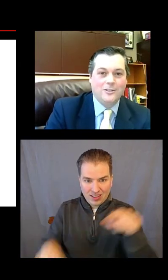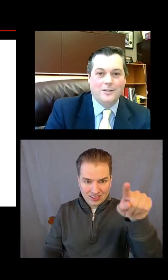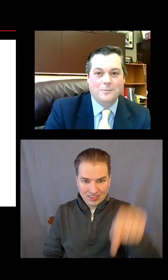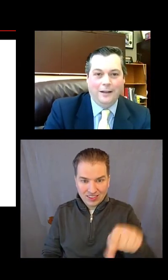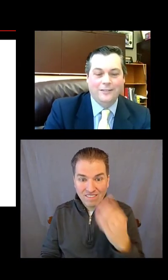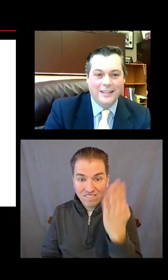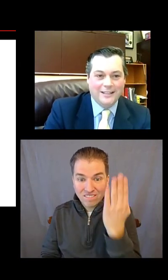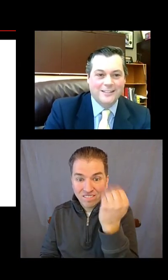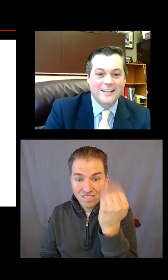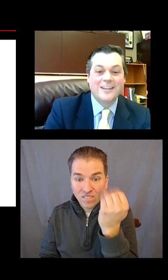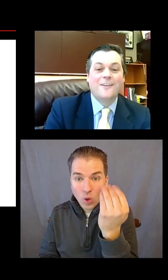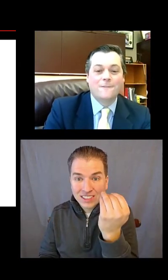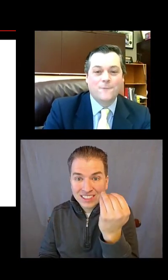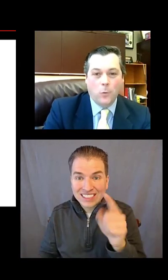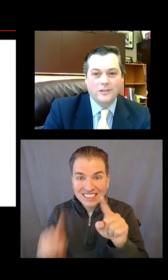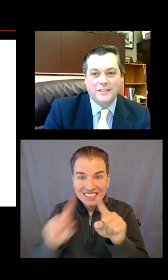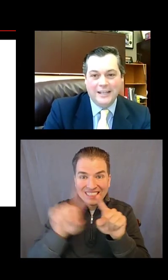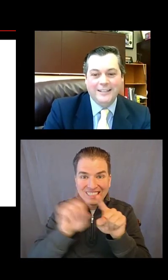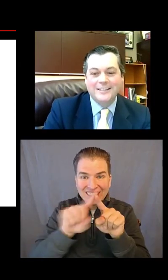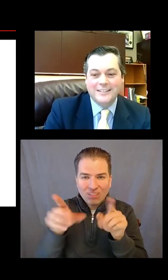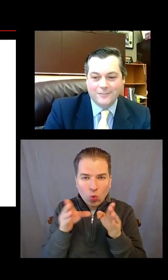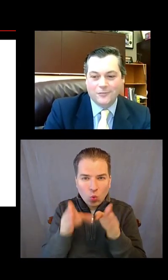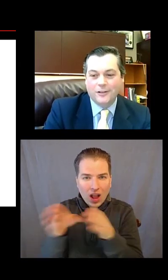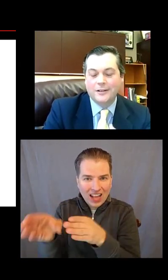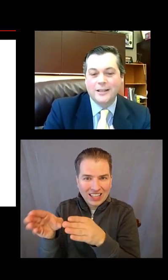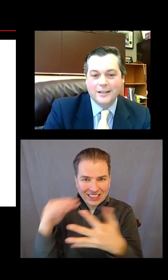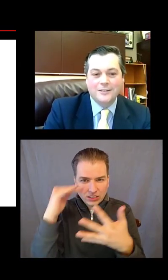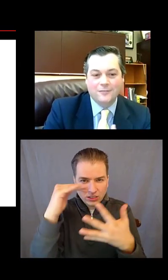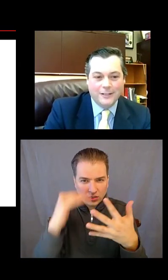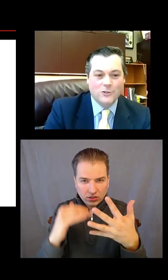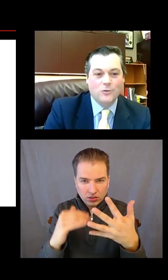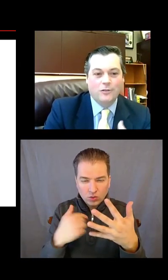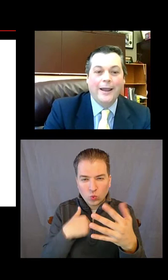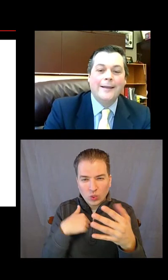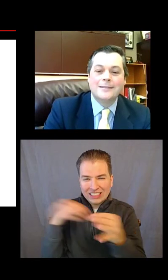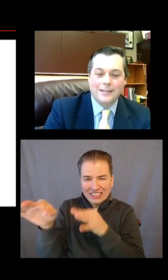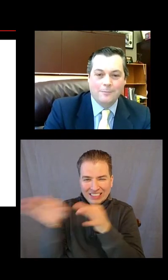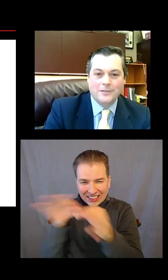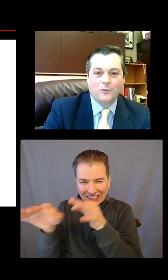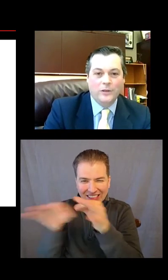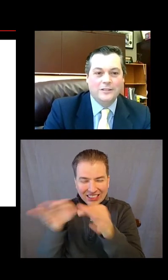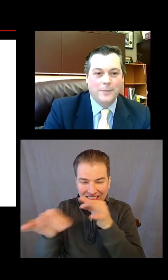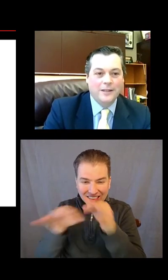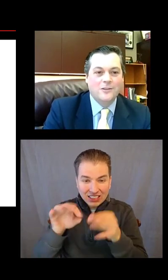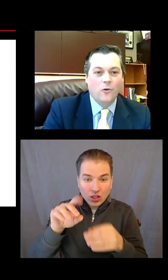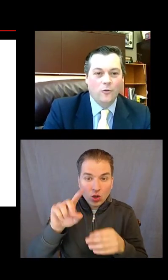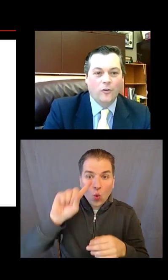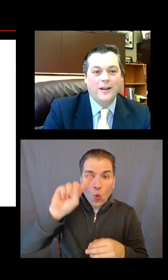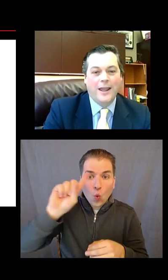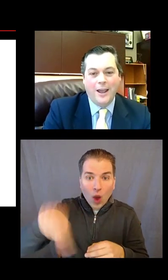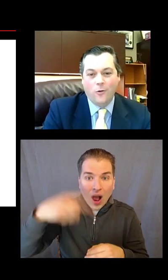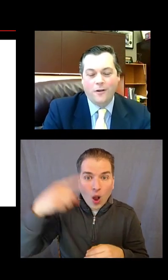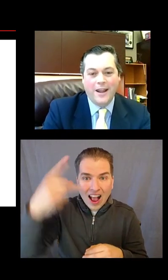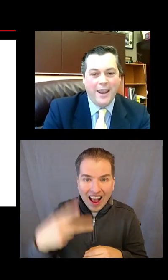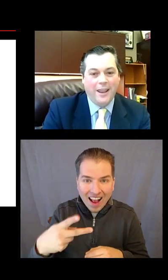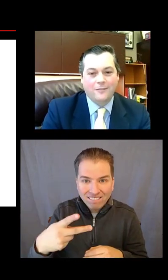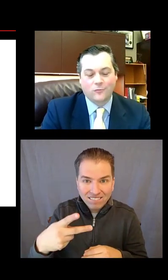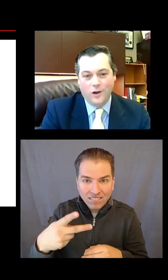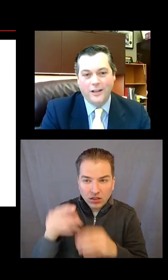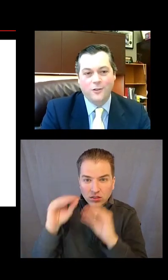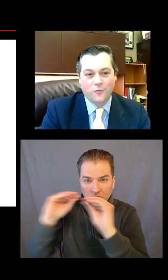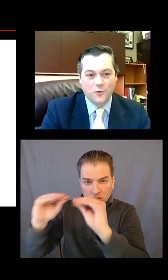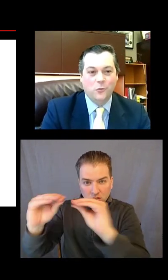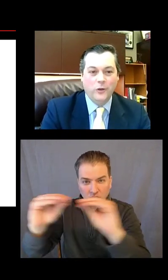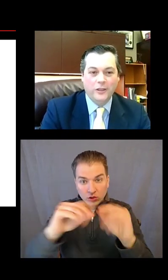I teach them about this. 14 different individual concepts that we spend over an hour and a